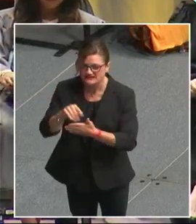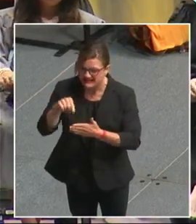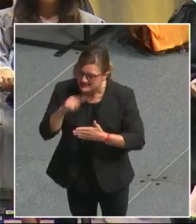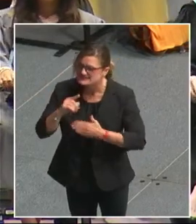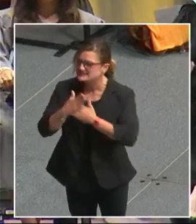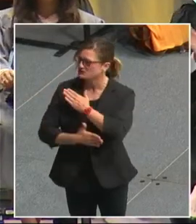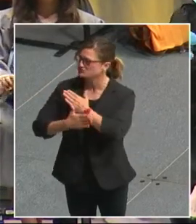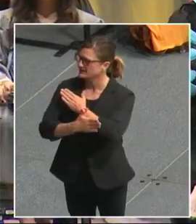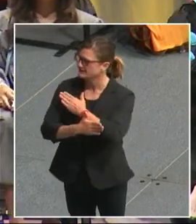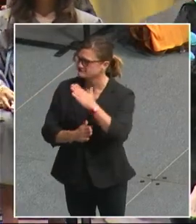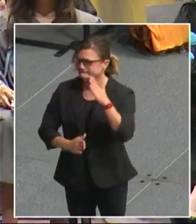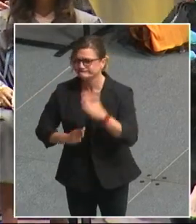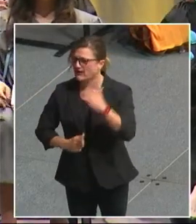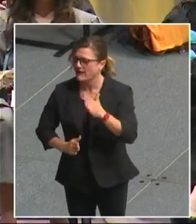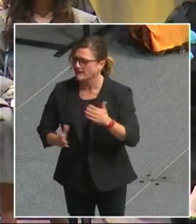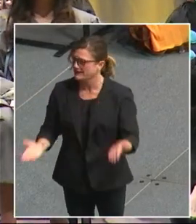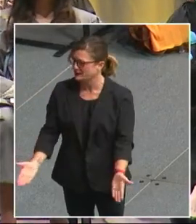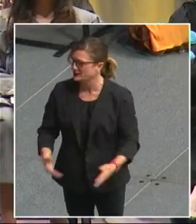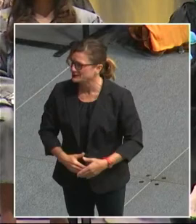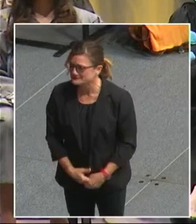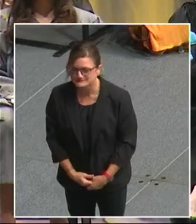country.